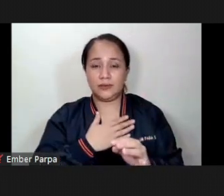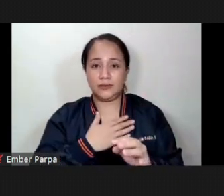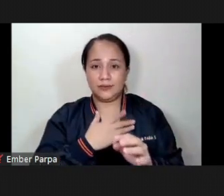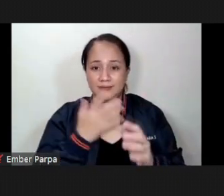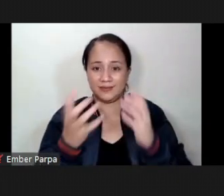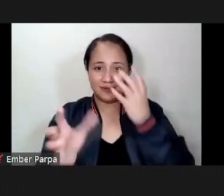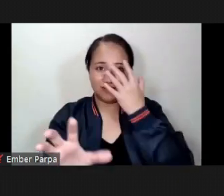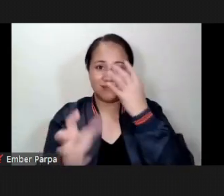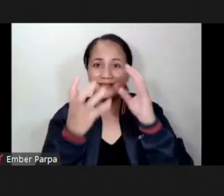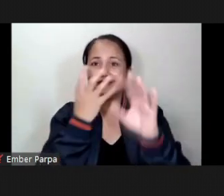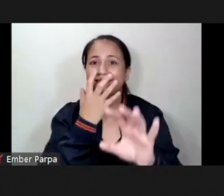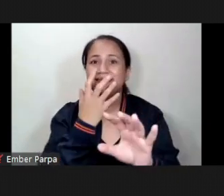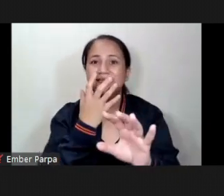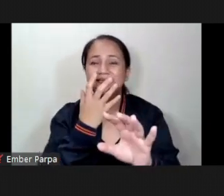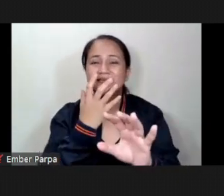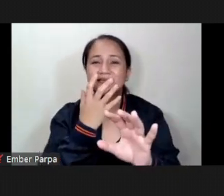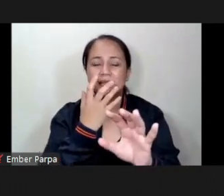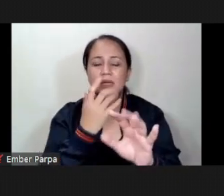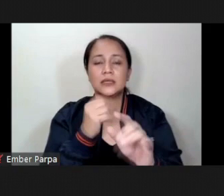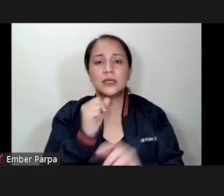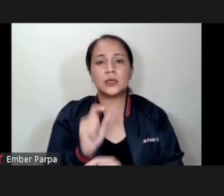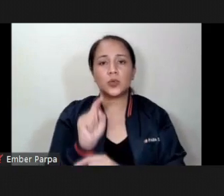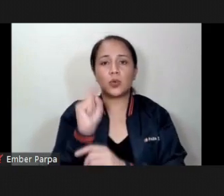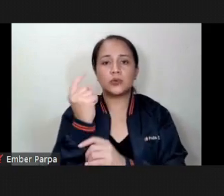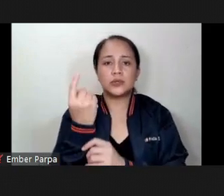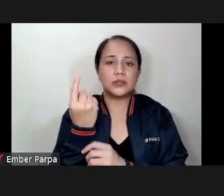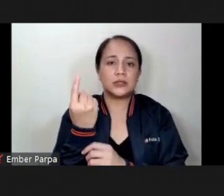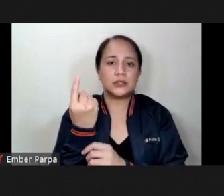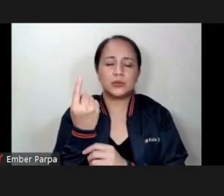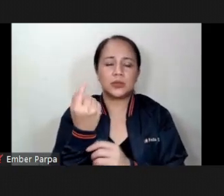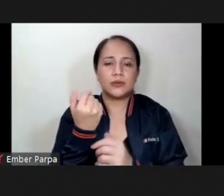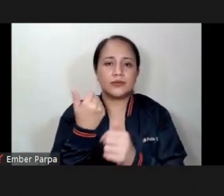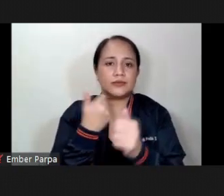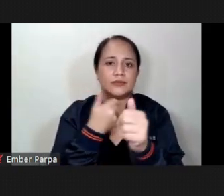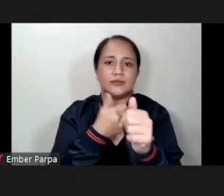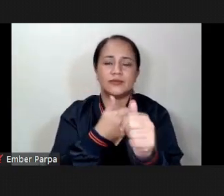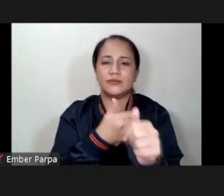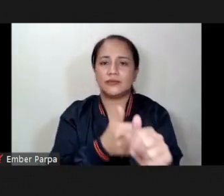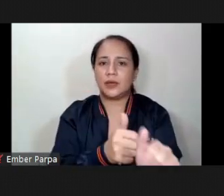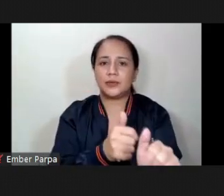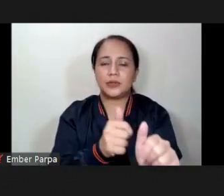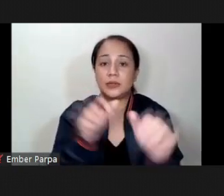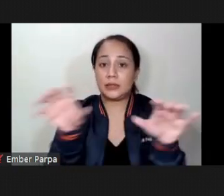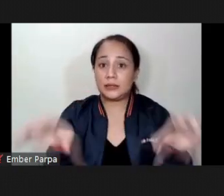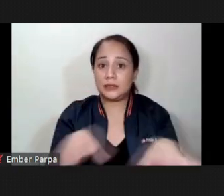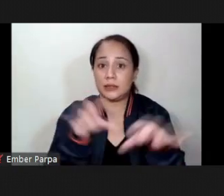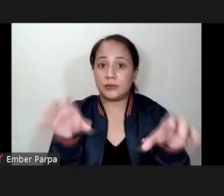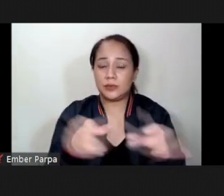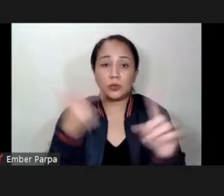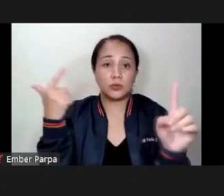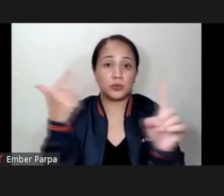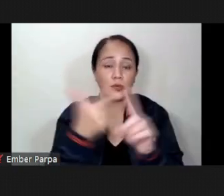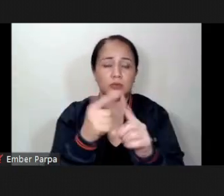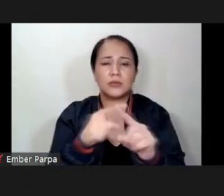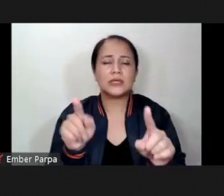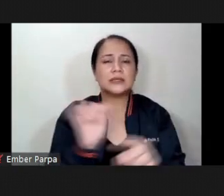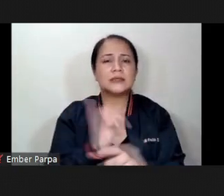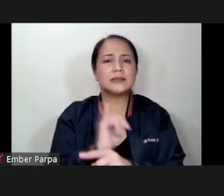yourself in their shoes. You're not just complying with the activities, objectives, rather